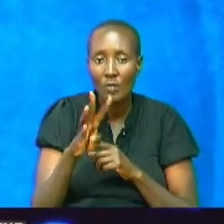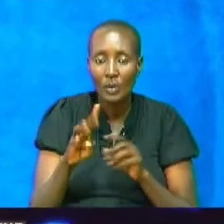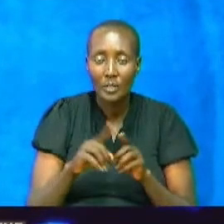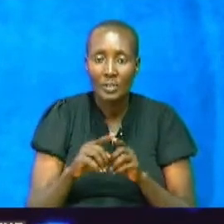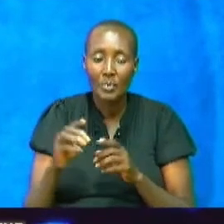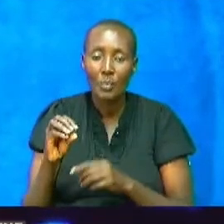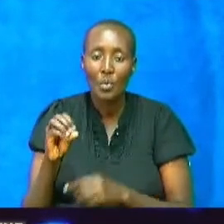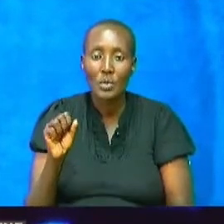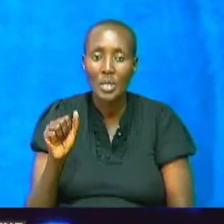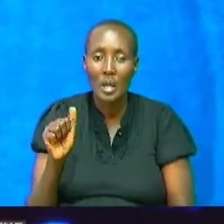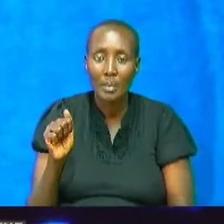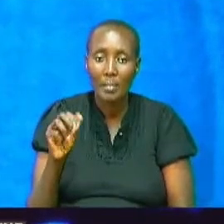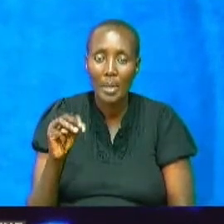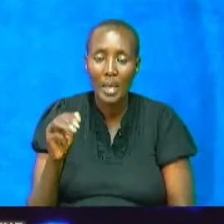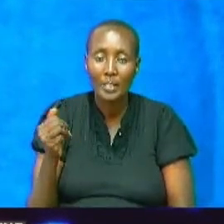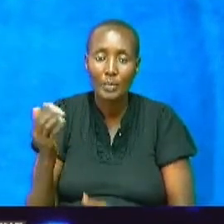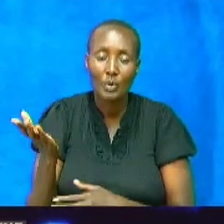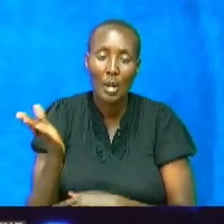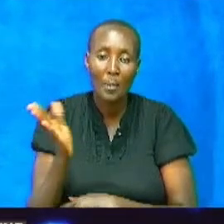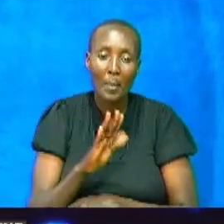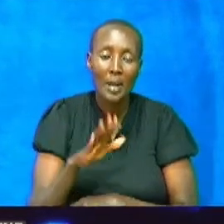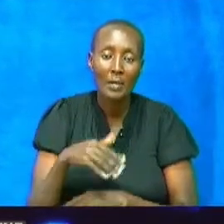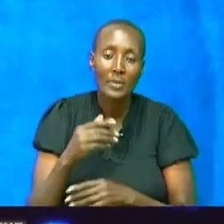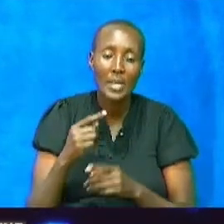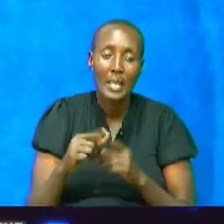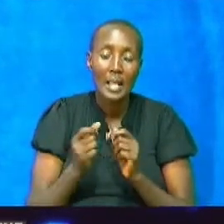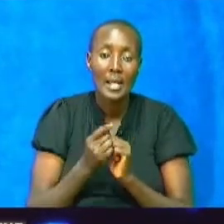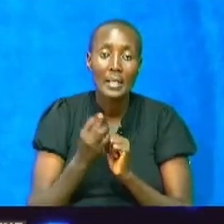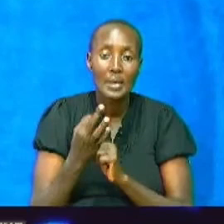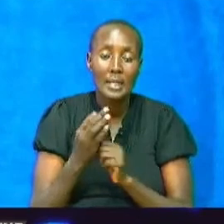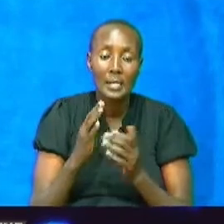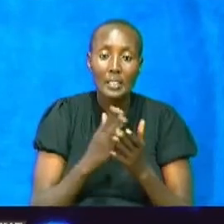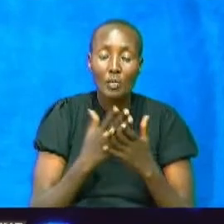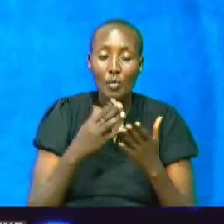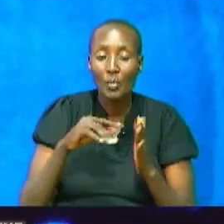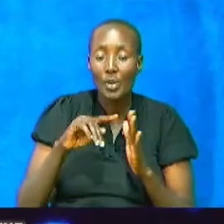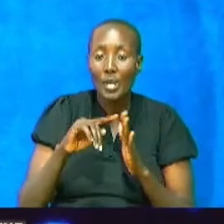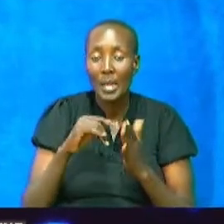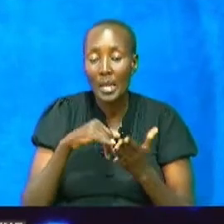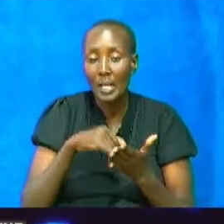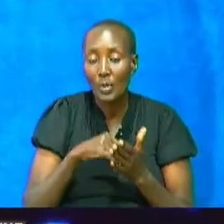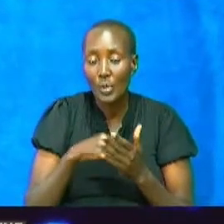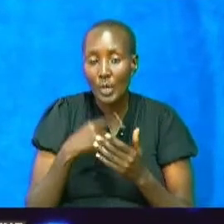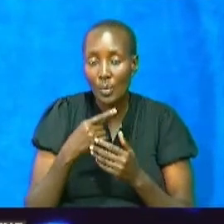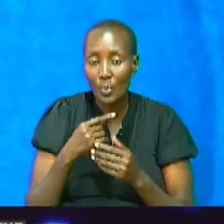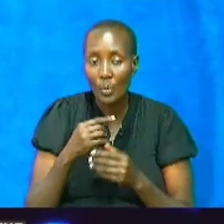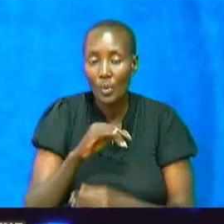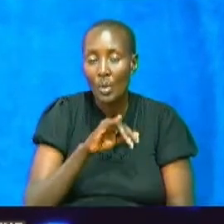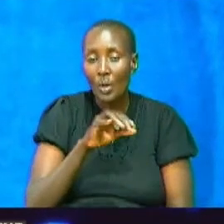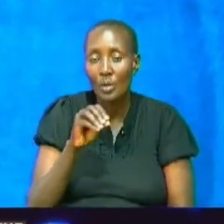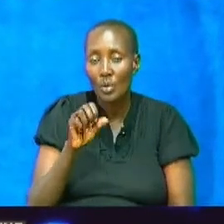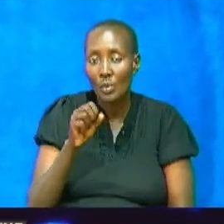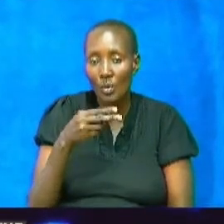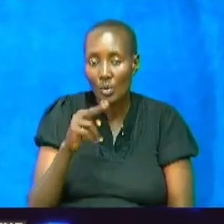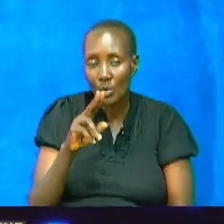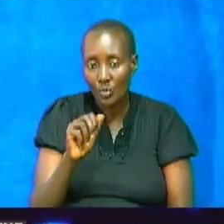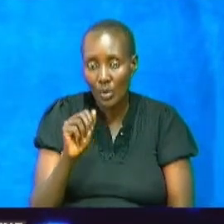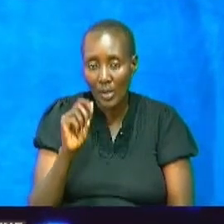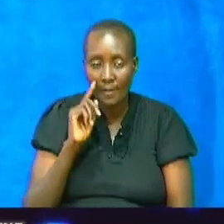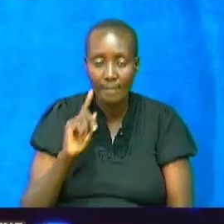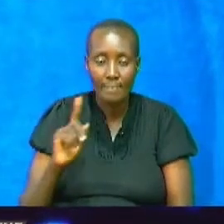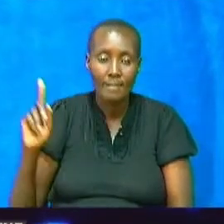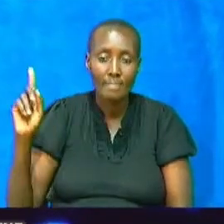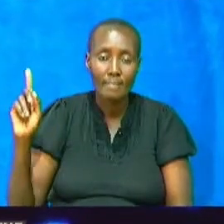comeback after 13 years of drought. Some of the players included in the squad are Joshua Kimaru, Wilson Chiriot, James